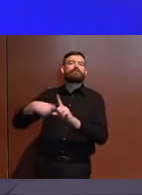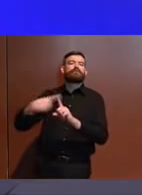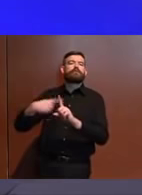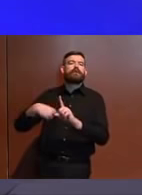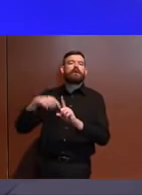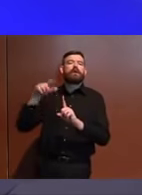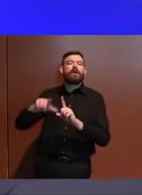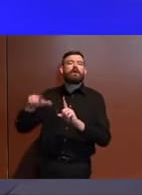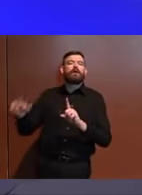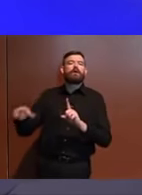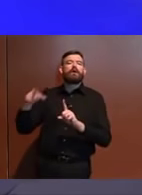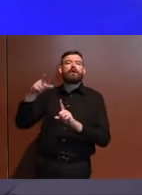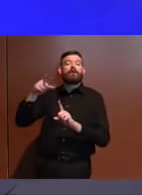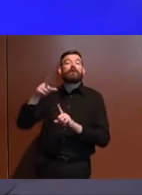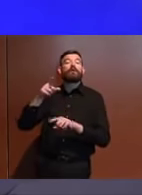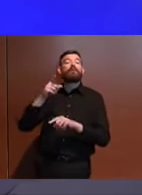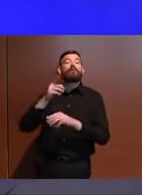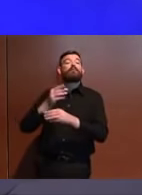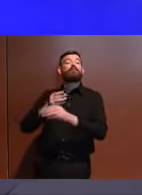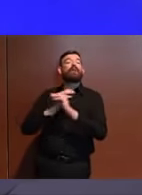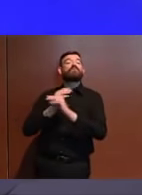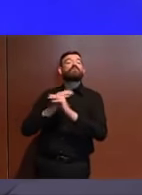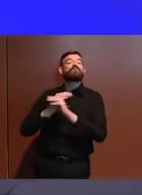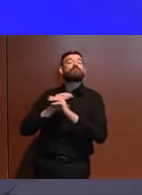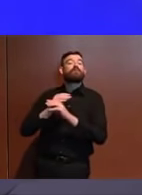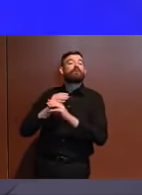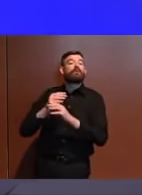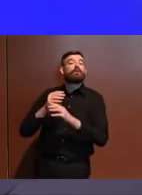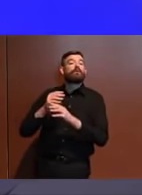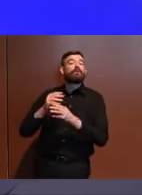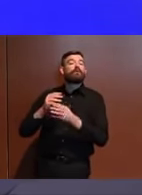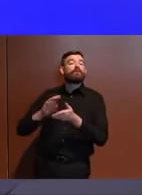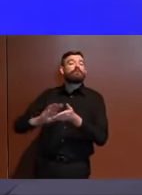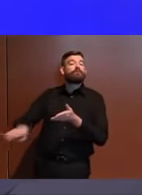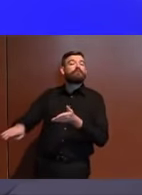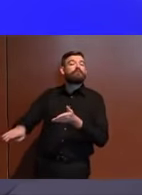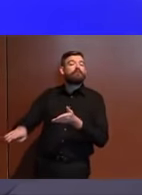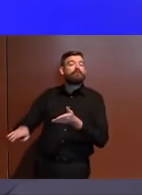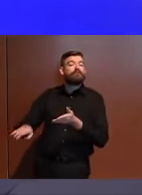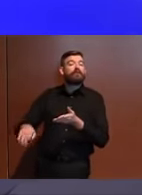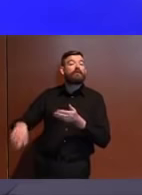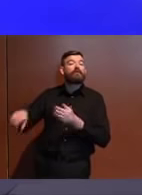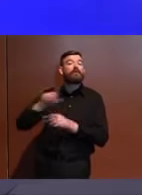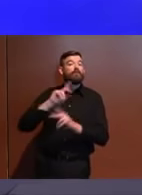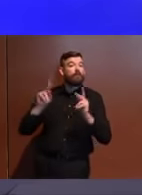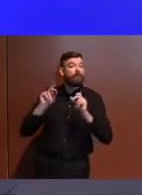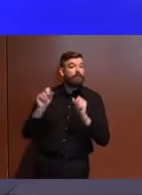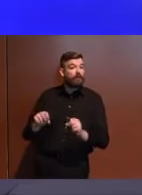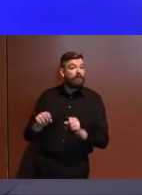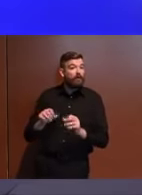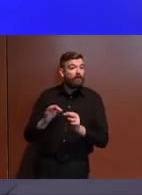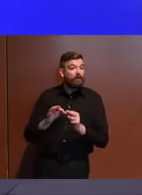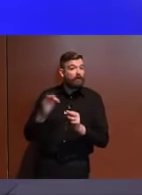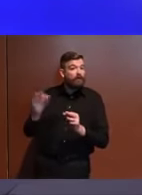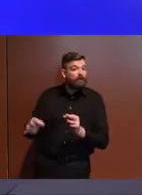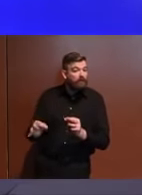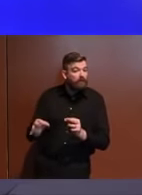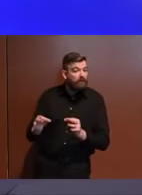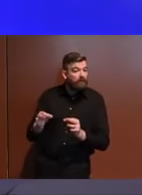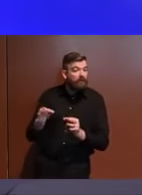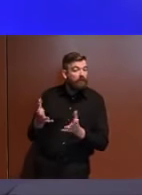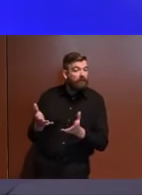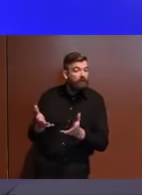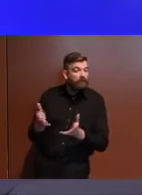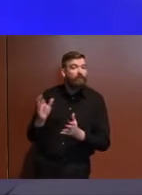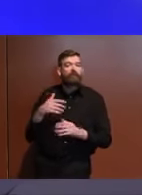What about property tax forgiveness? Will they at least be allowed to postpone their property tax payments? Looking at that, I